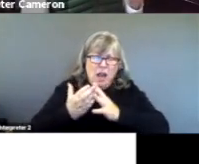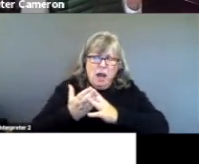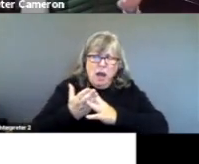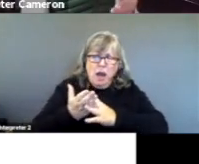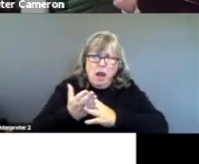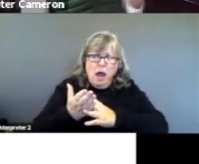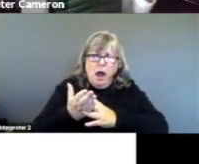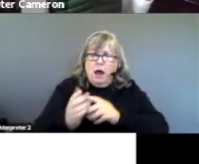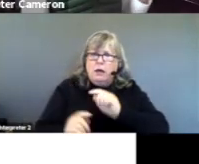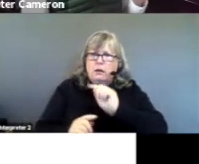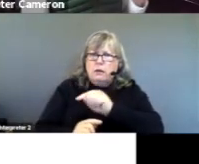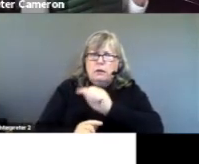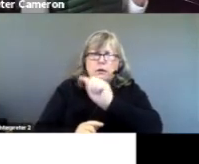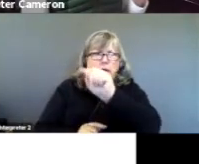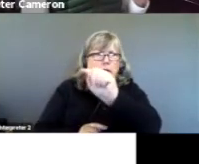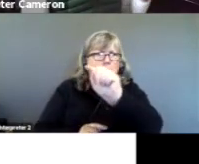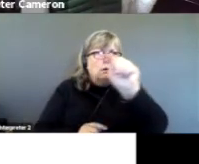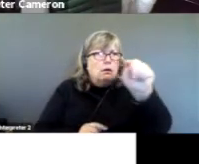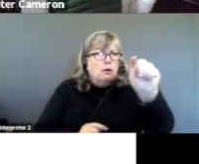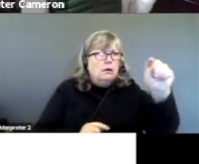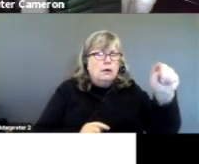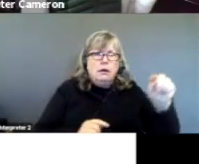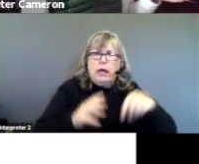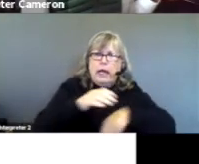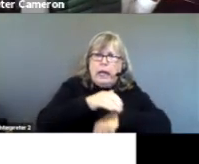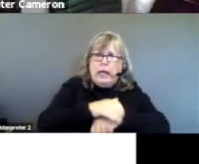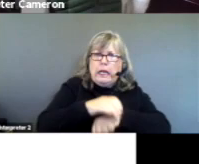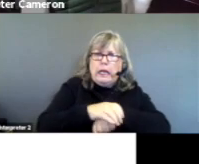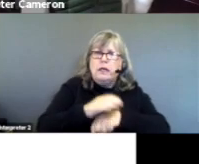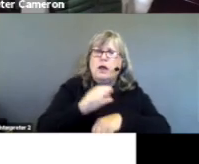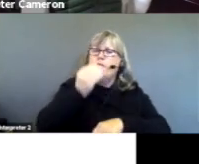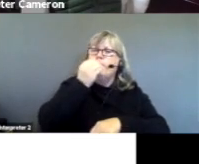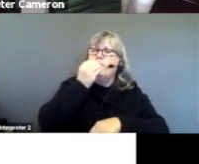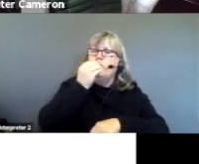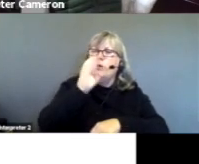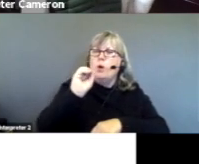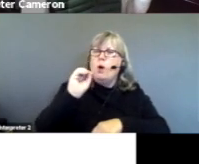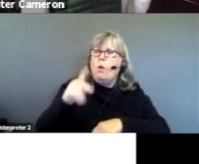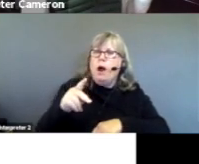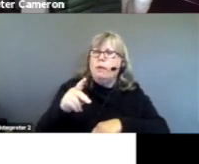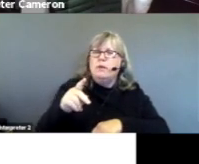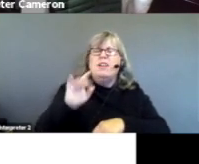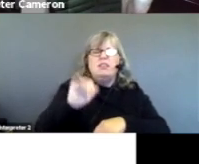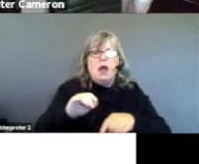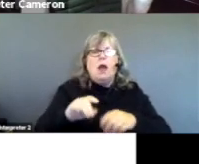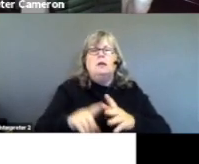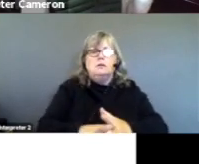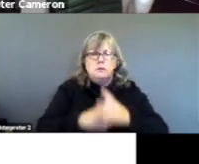food co-ops all over the UK, and it spawned the cooperative movement.